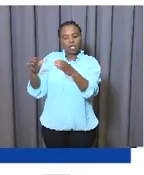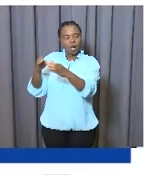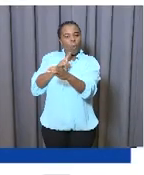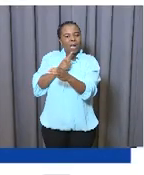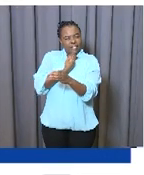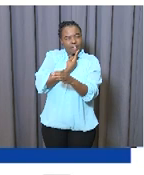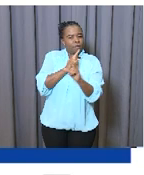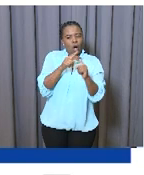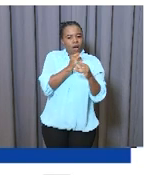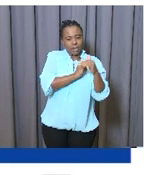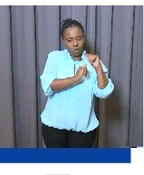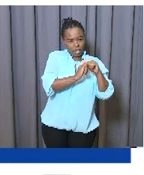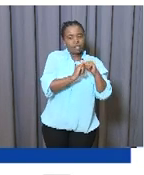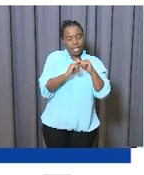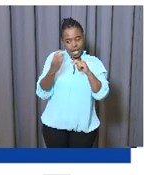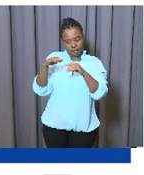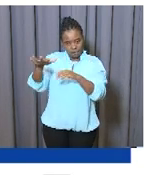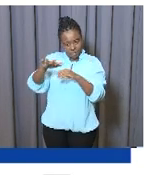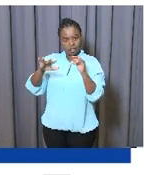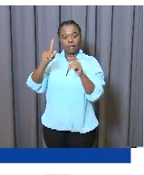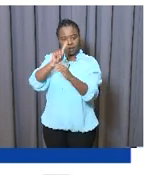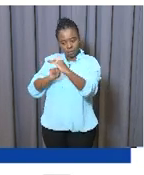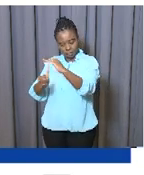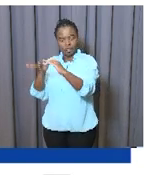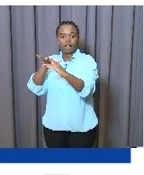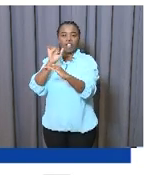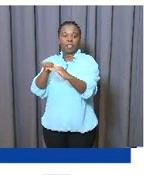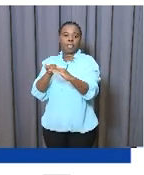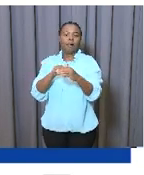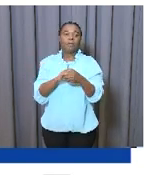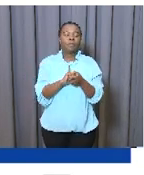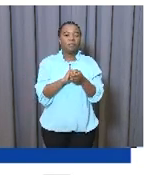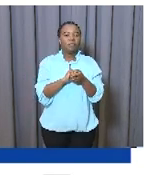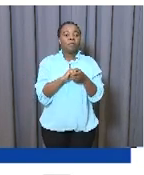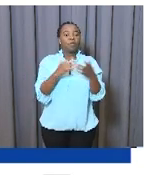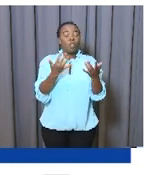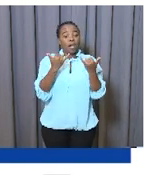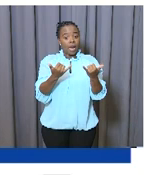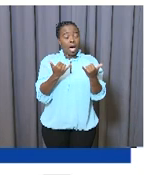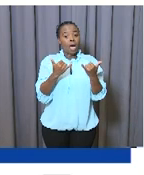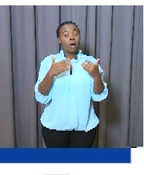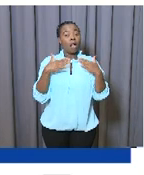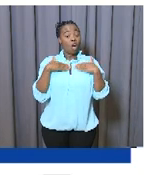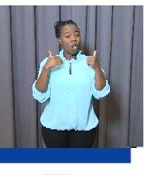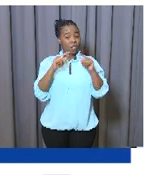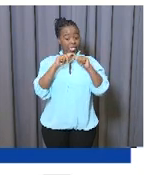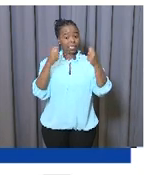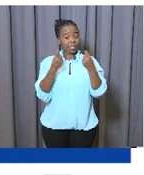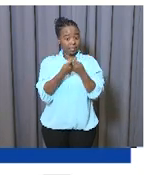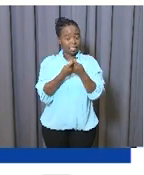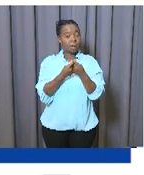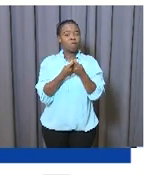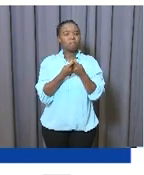self-isolate. I'm giving an example of Ivory Park, but the work that our health team is doing is